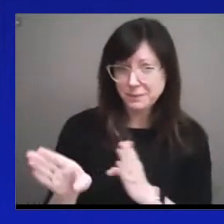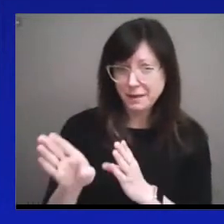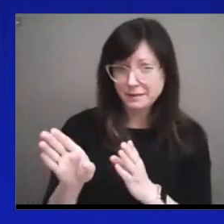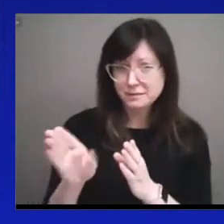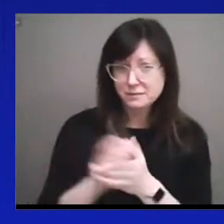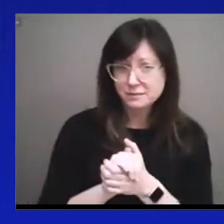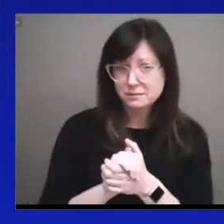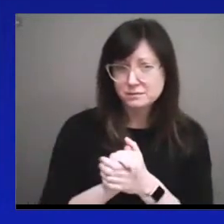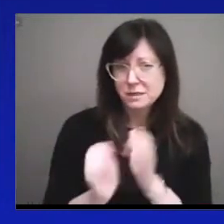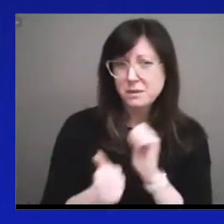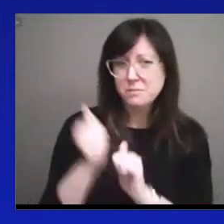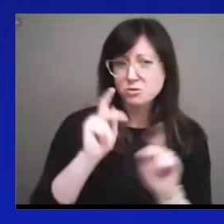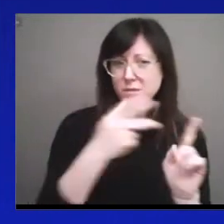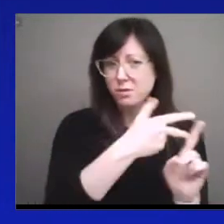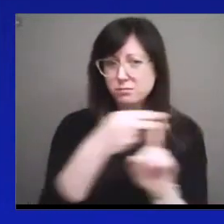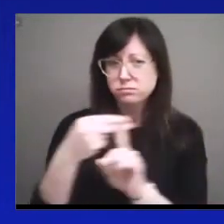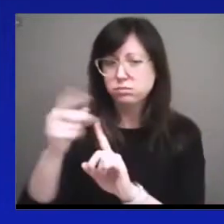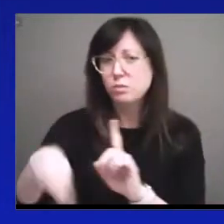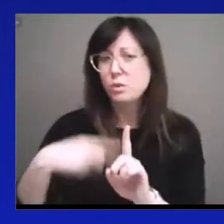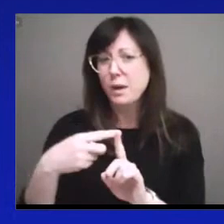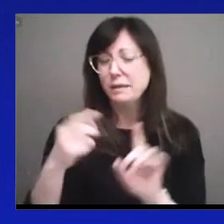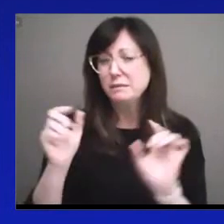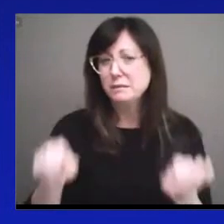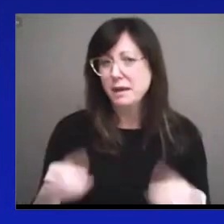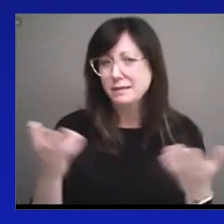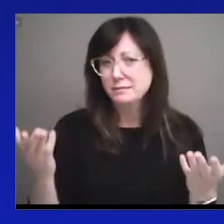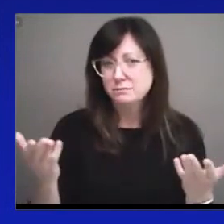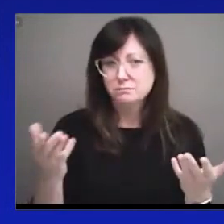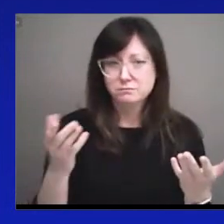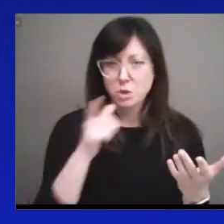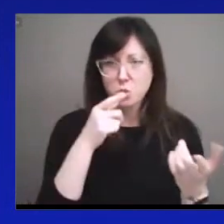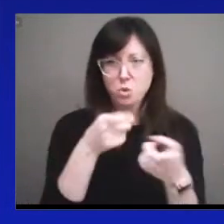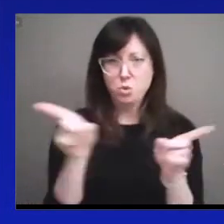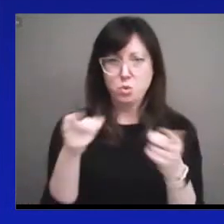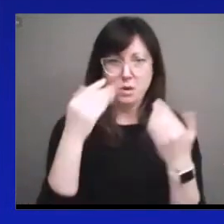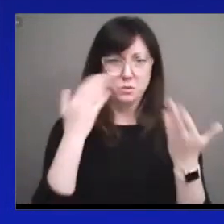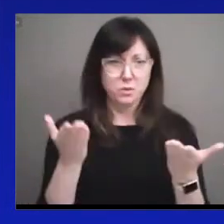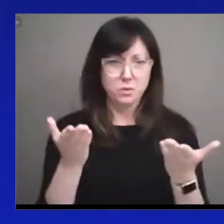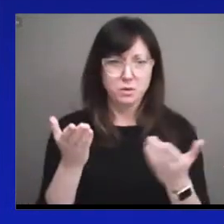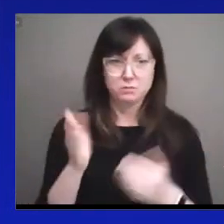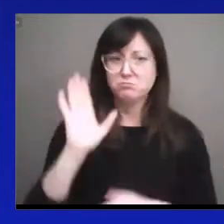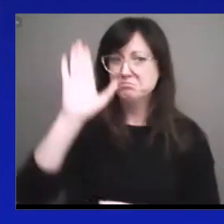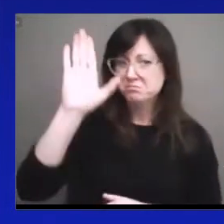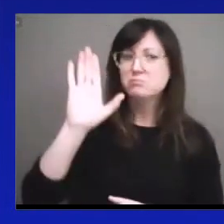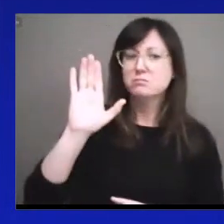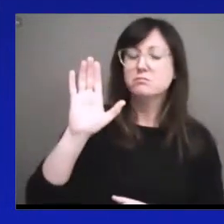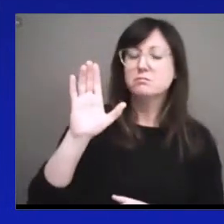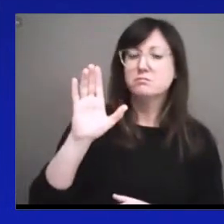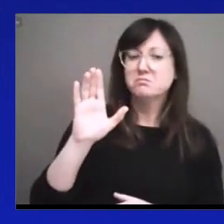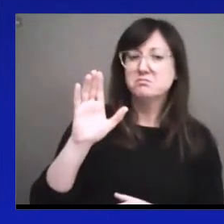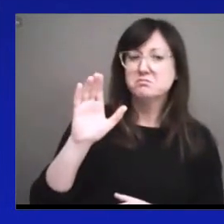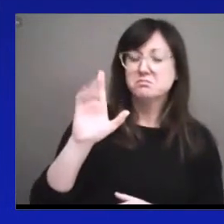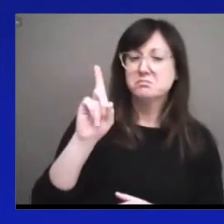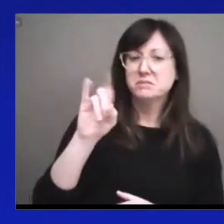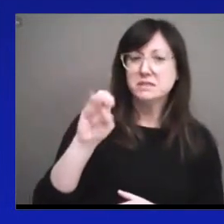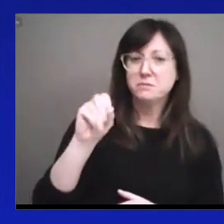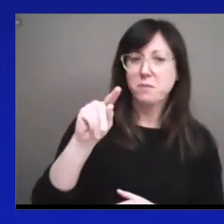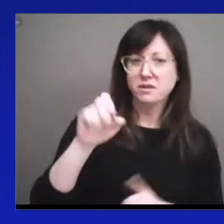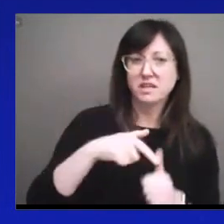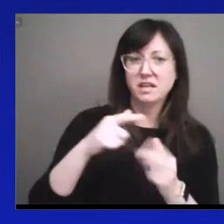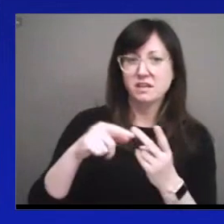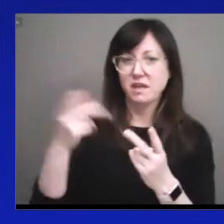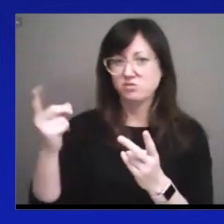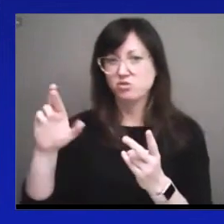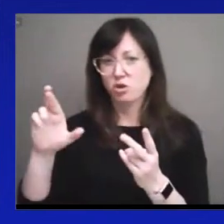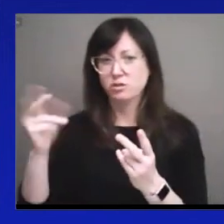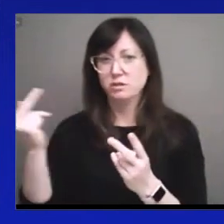most people will get vaccinated? I'm not sure who that's to though. Yeah, I can chime in, and Dr. Etches too, because I think you're asking us both to look